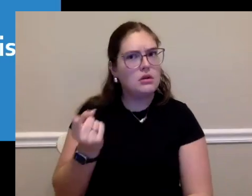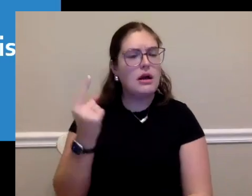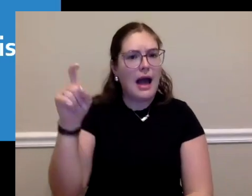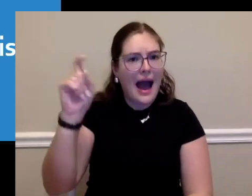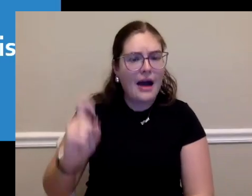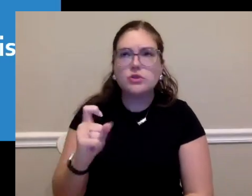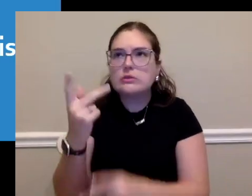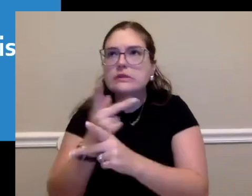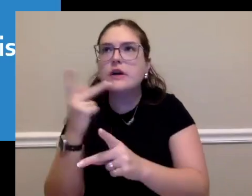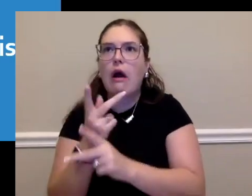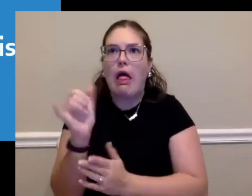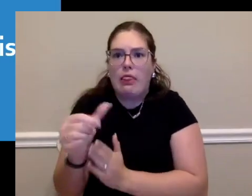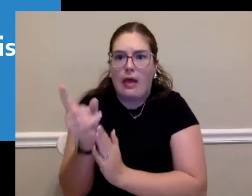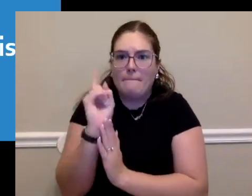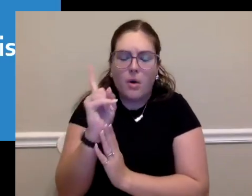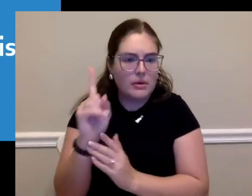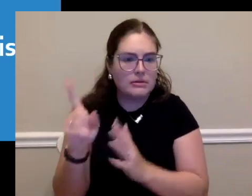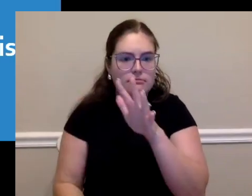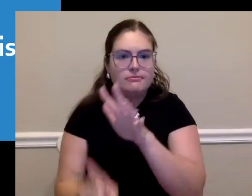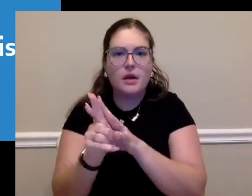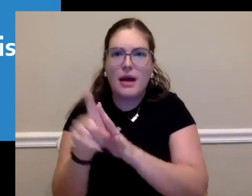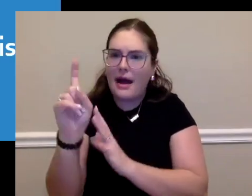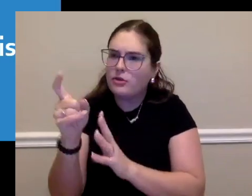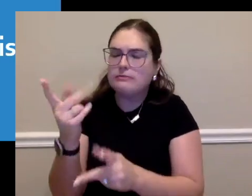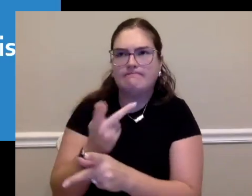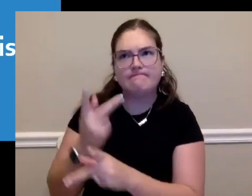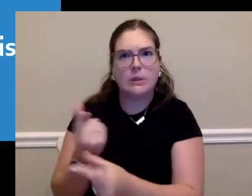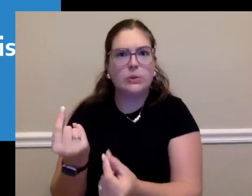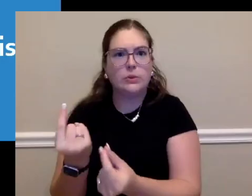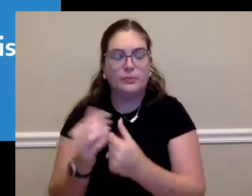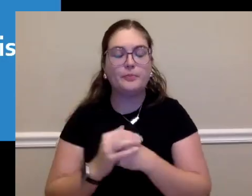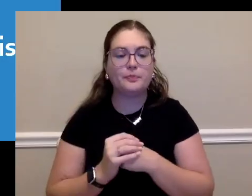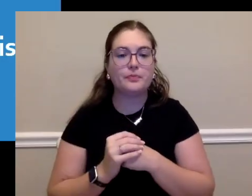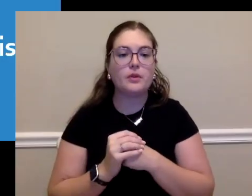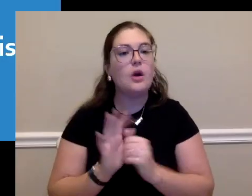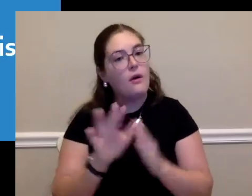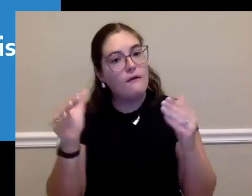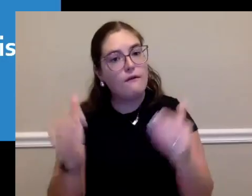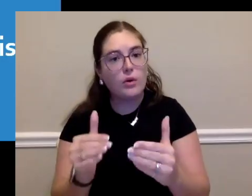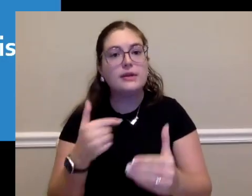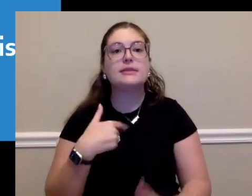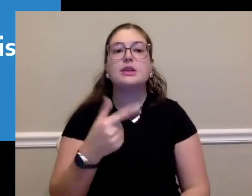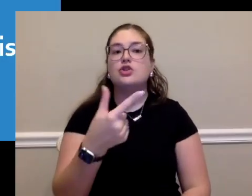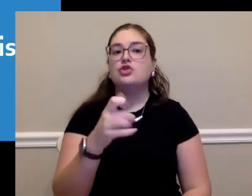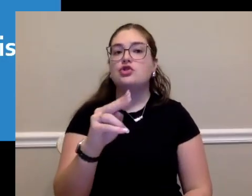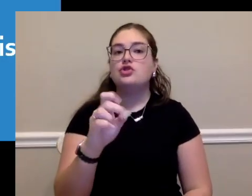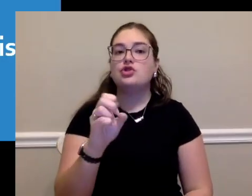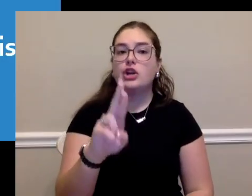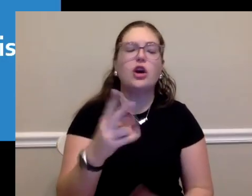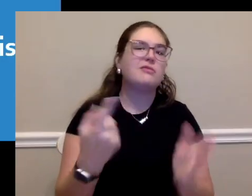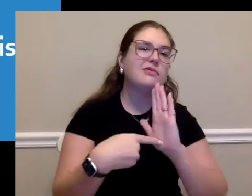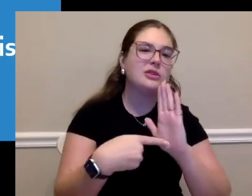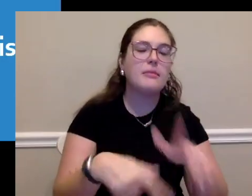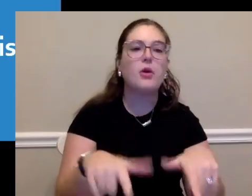the moment, when it comes up and they're working. So we wanted to focus on languages with grammatical gender, such as